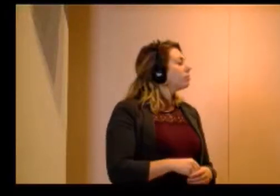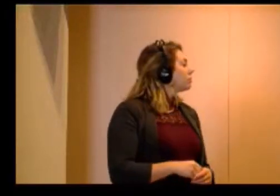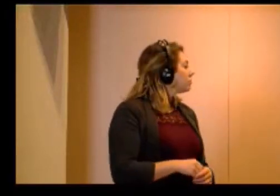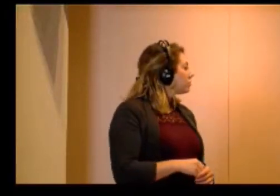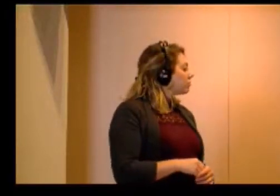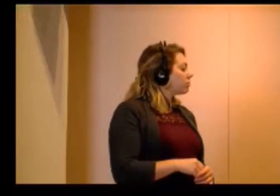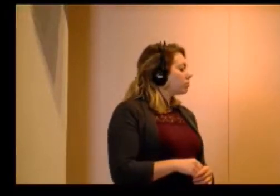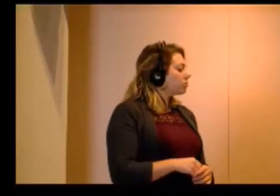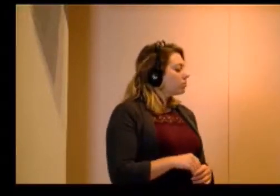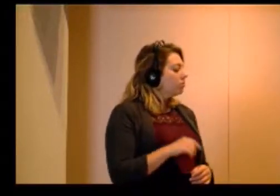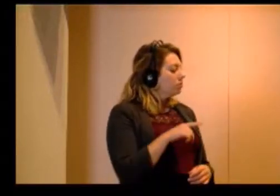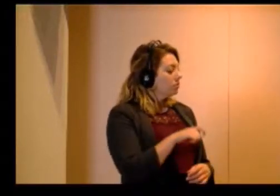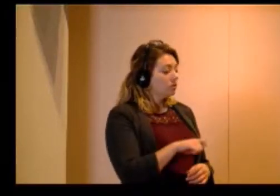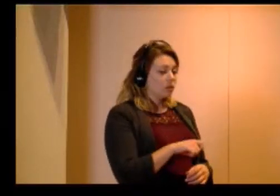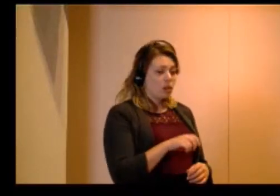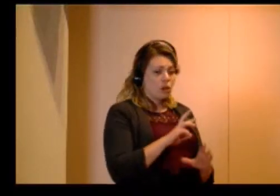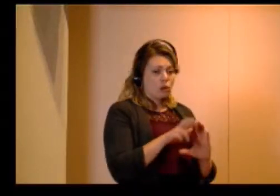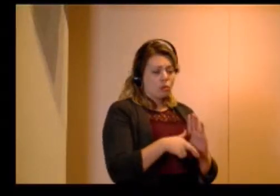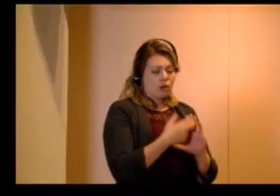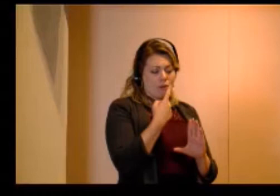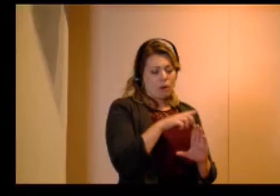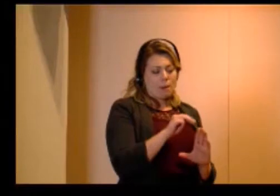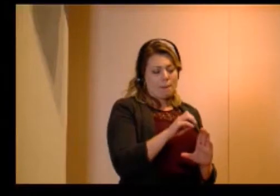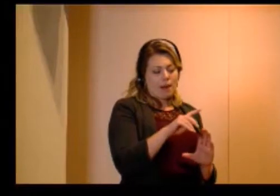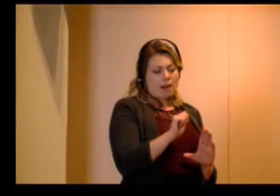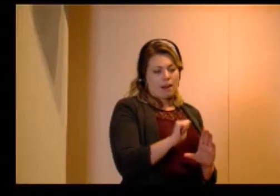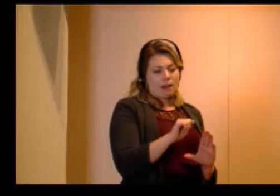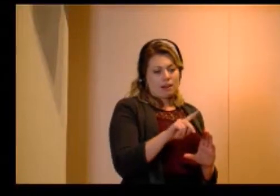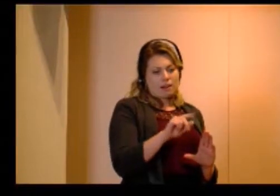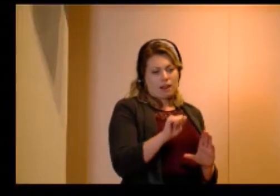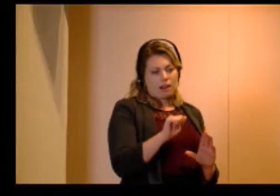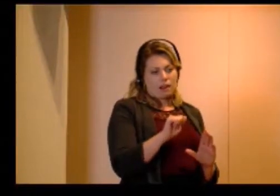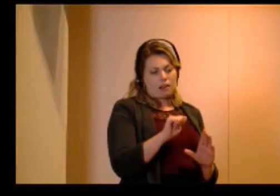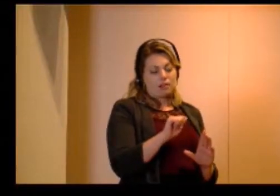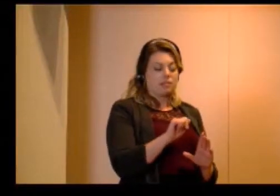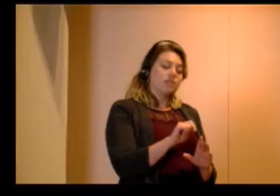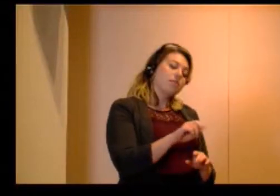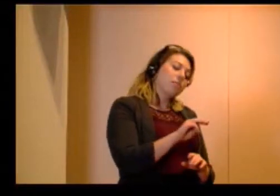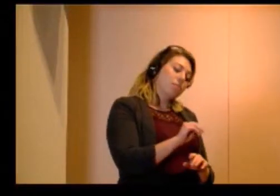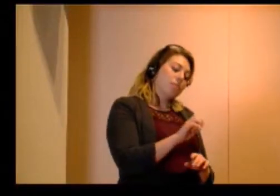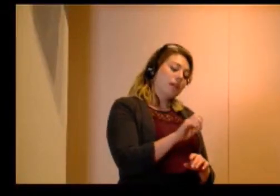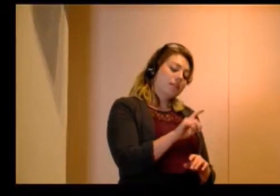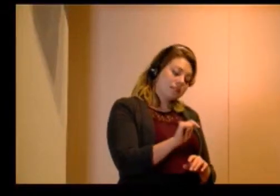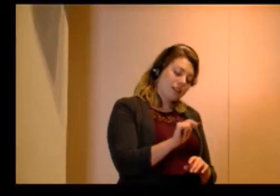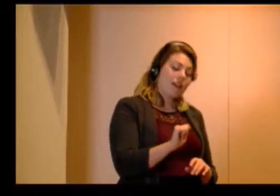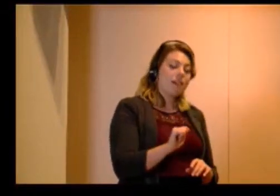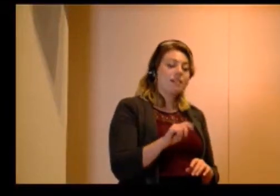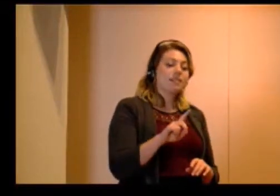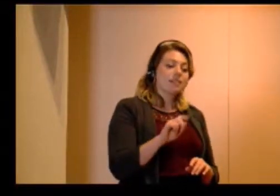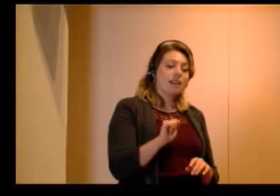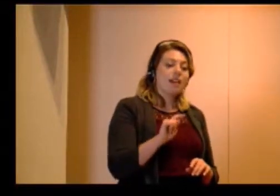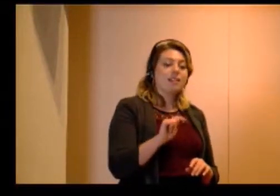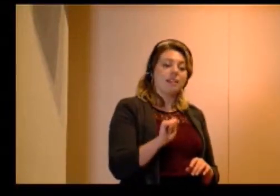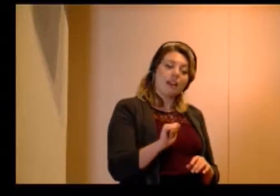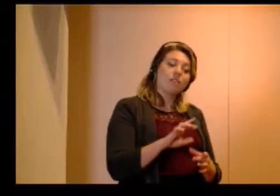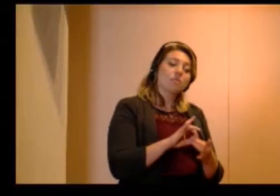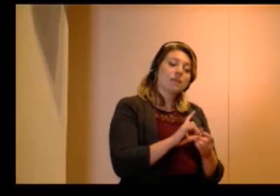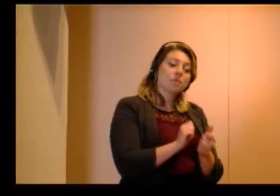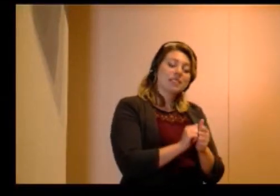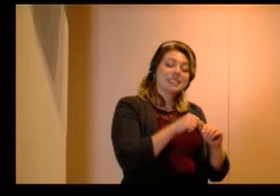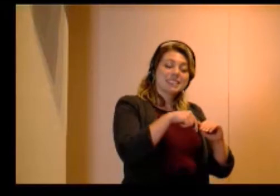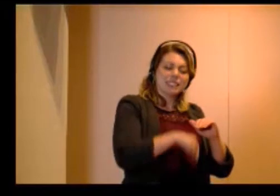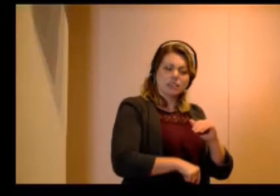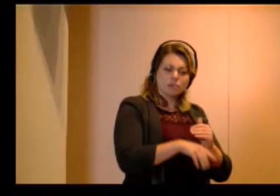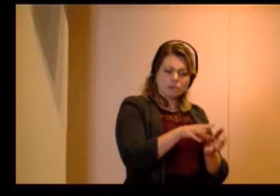as what role does metadata play in the deep learning projects that you're doing? And is that even a more